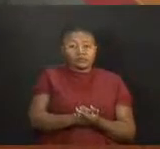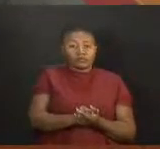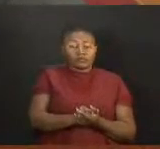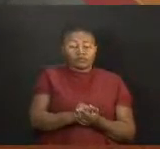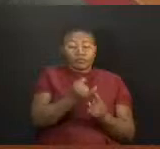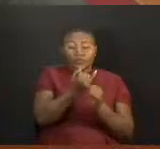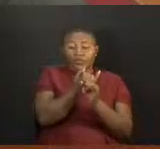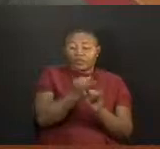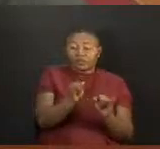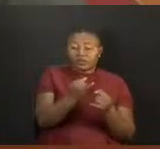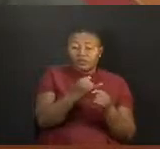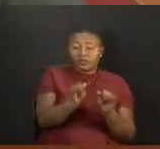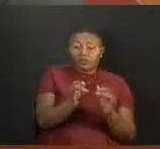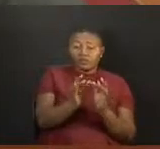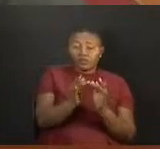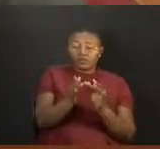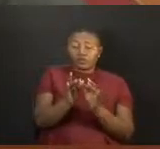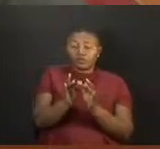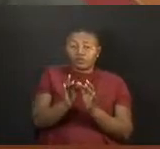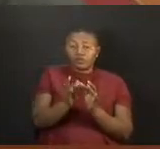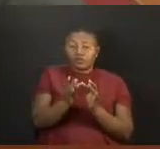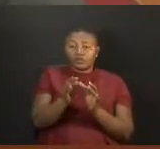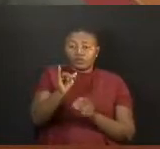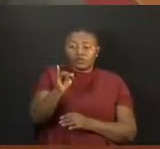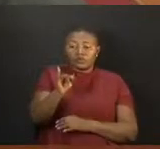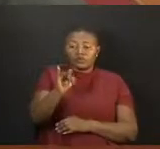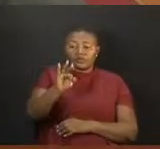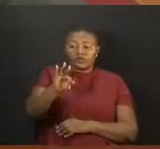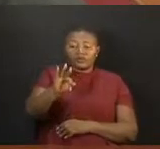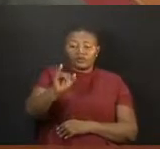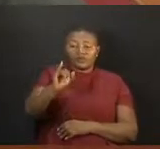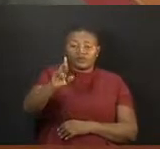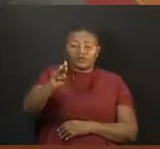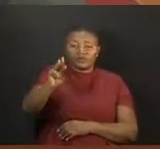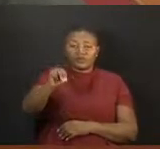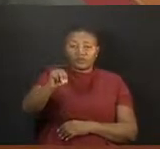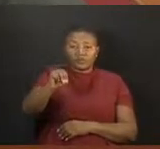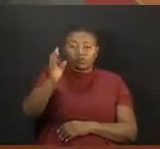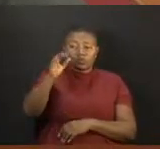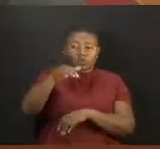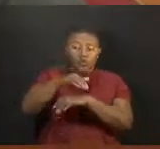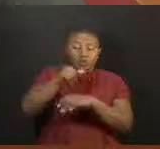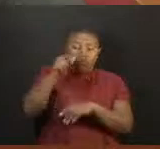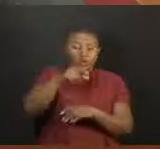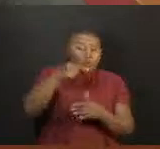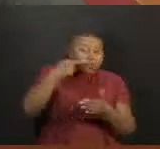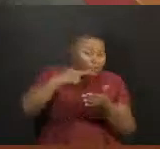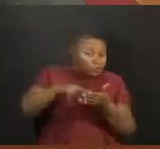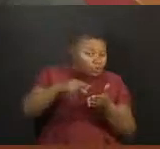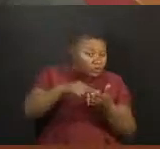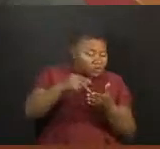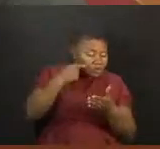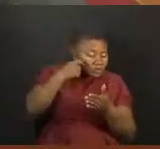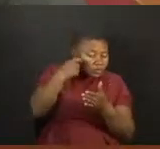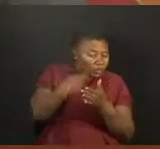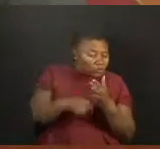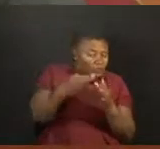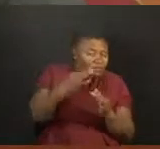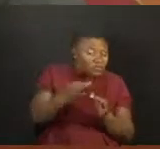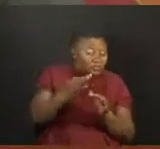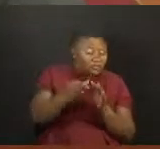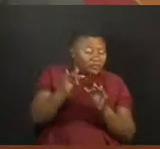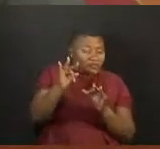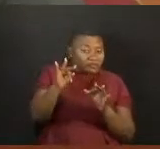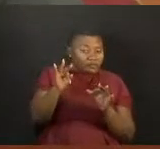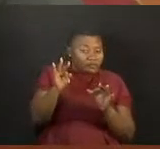will be employed to review the project cost to see, and Mr. Governor